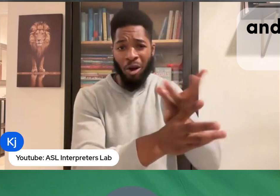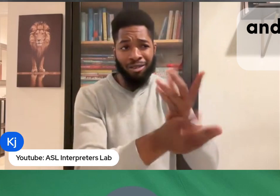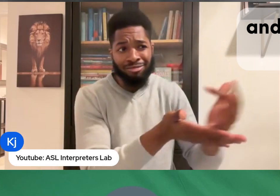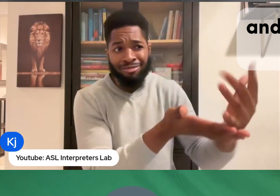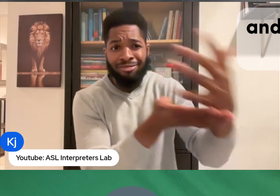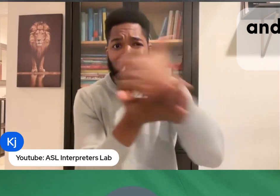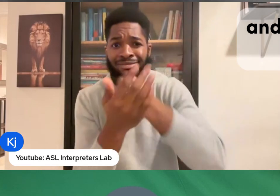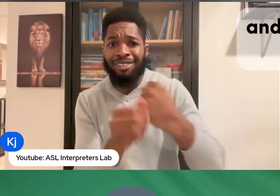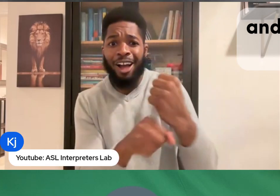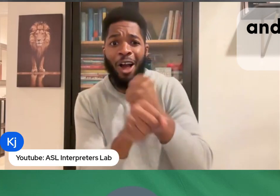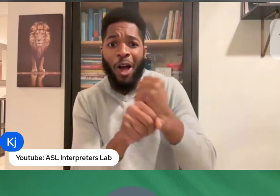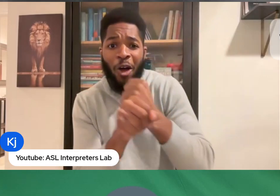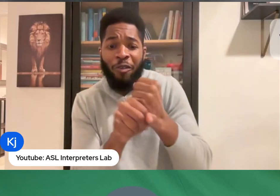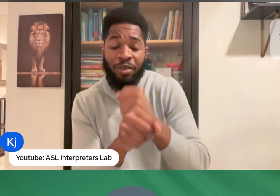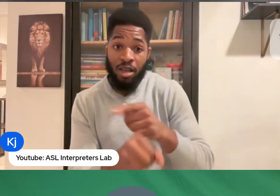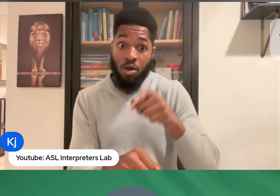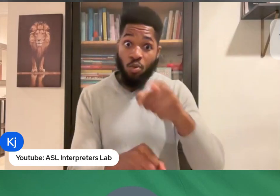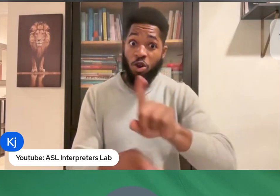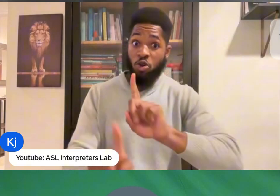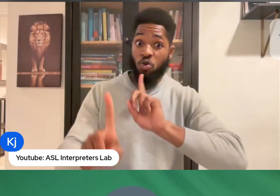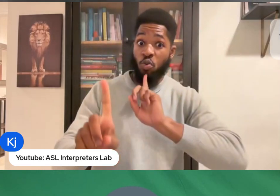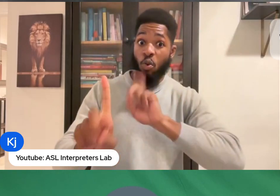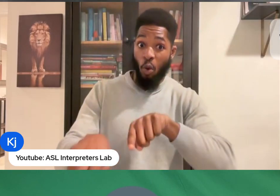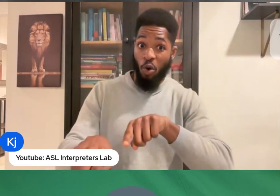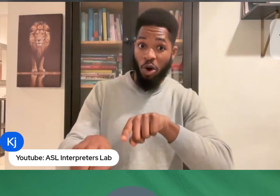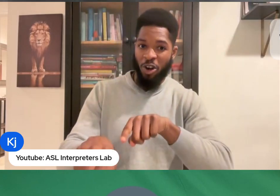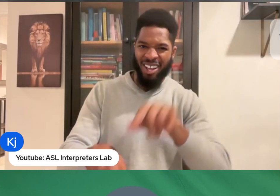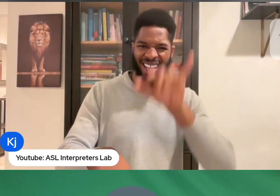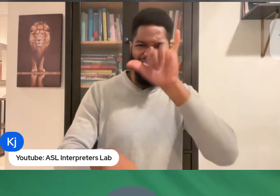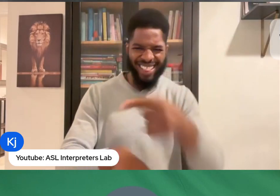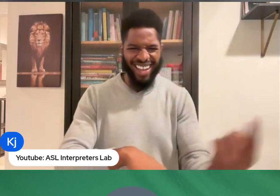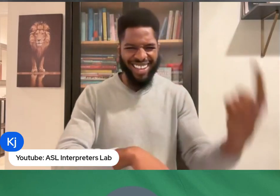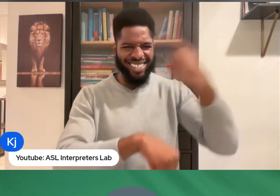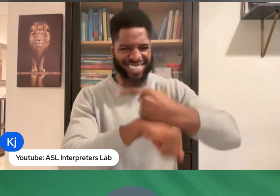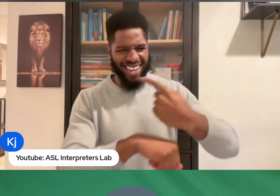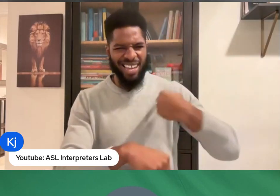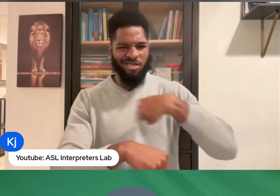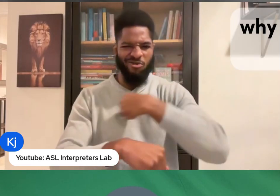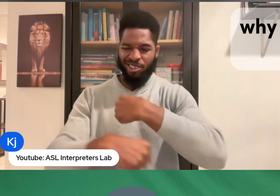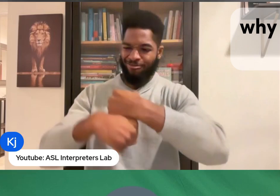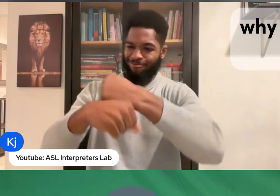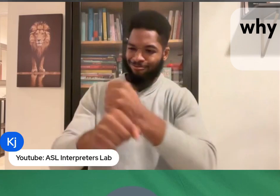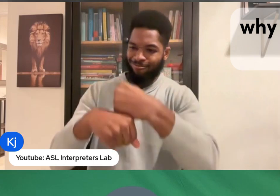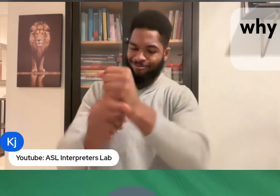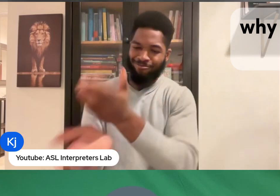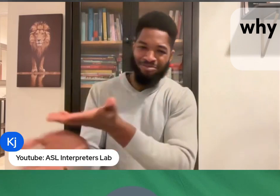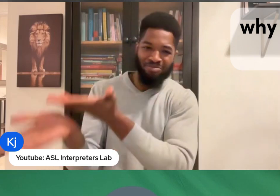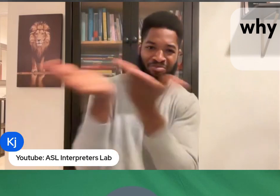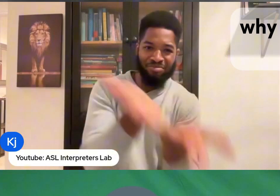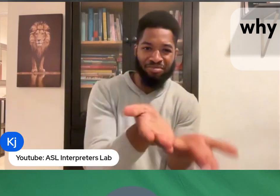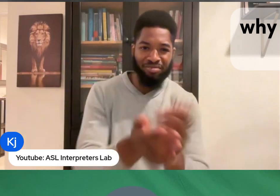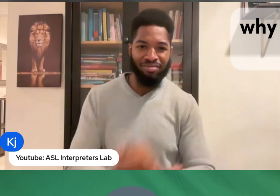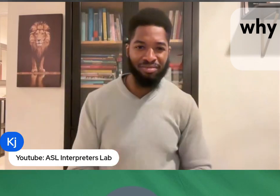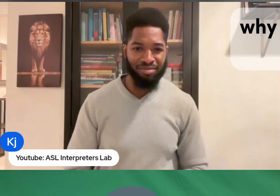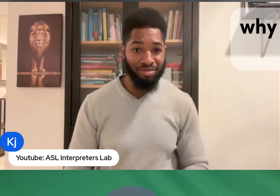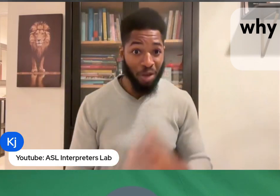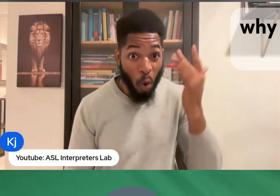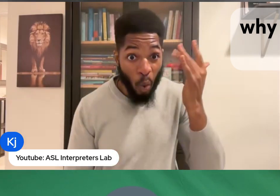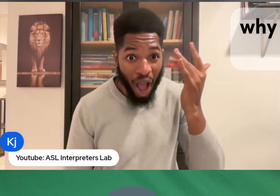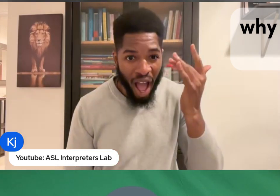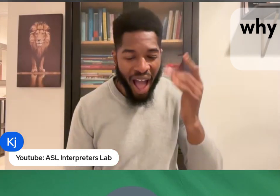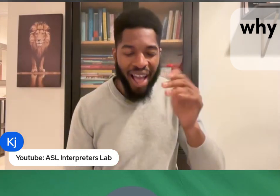you place your order, we roast them that day. Why? Because that gives you